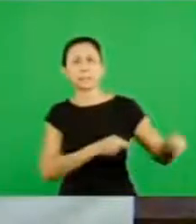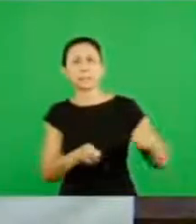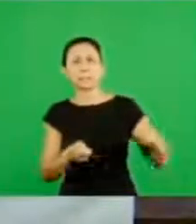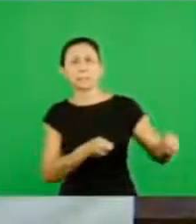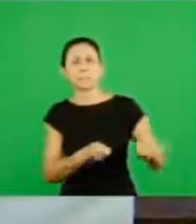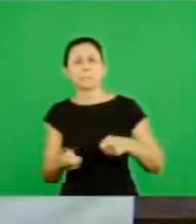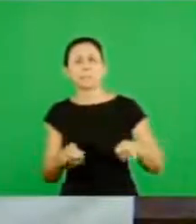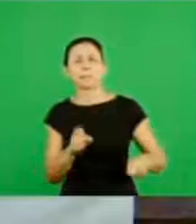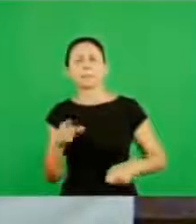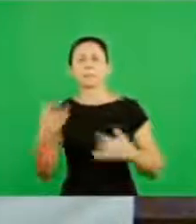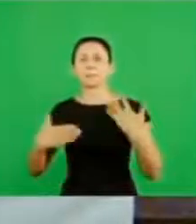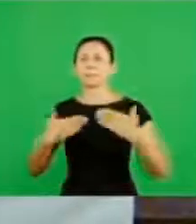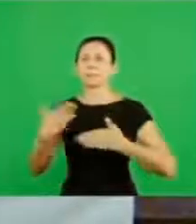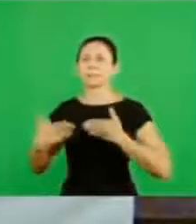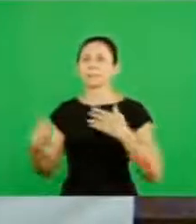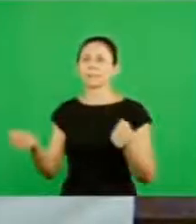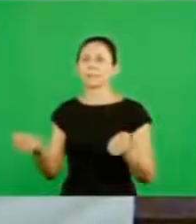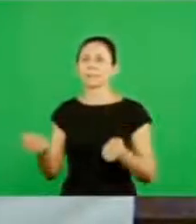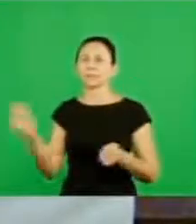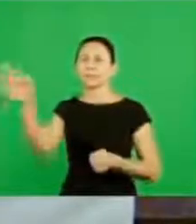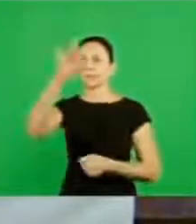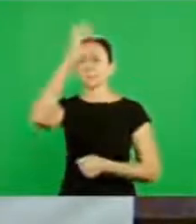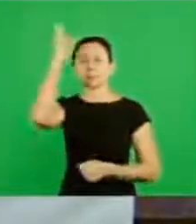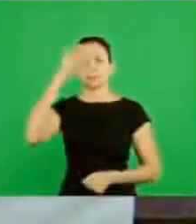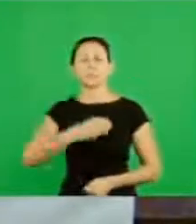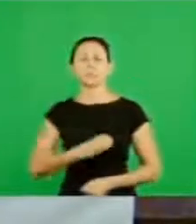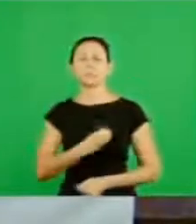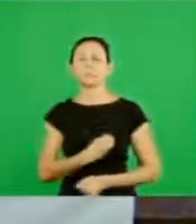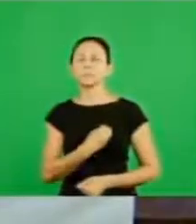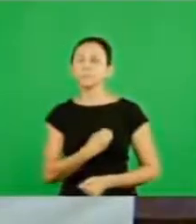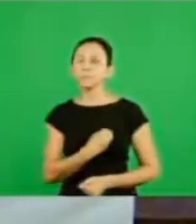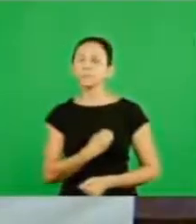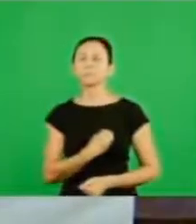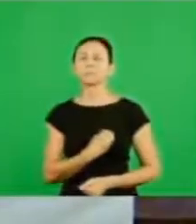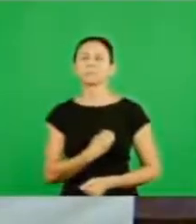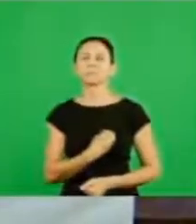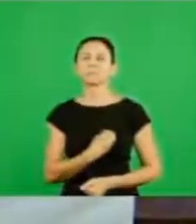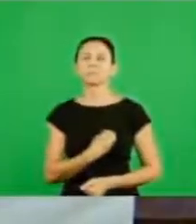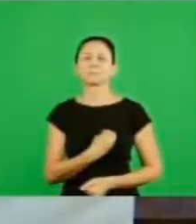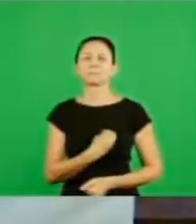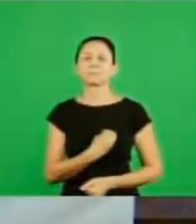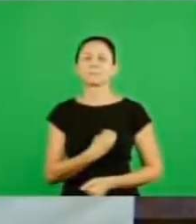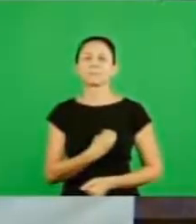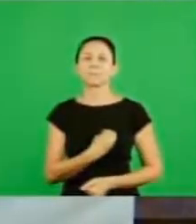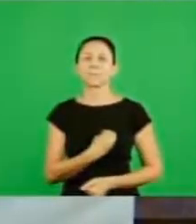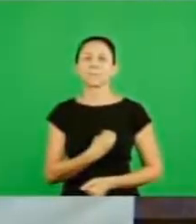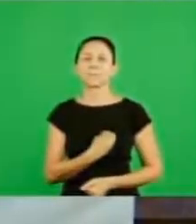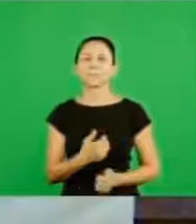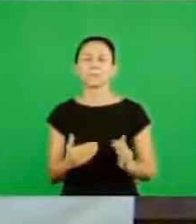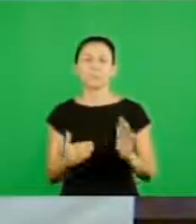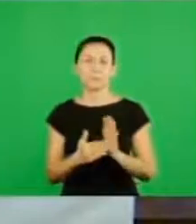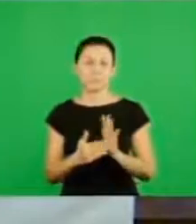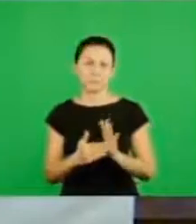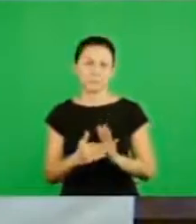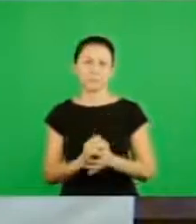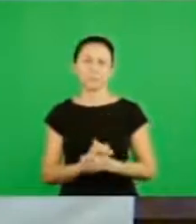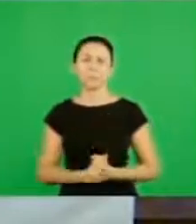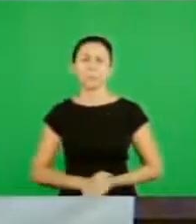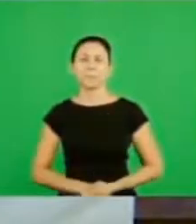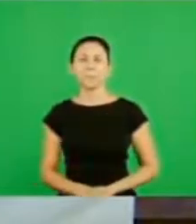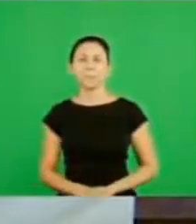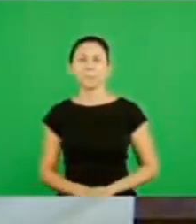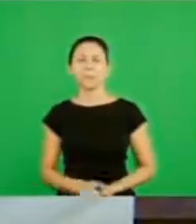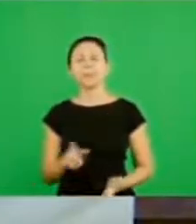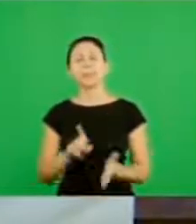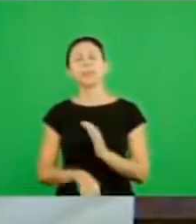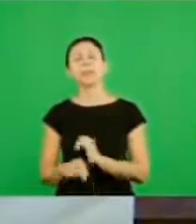in a grave or a prison cell. The church always lived their problems, but they were always